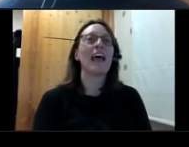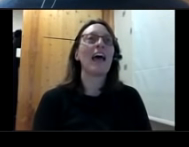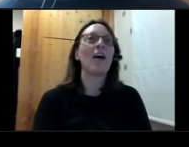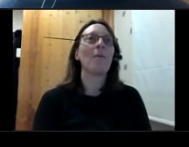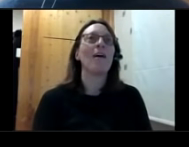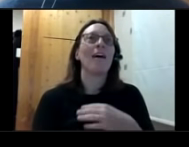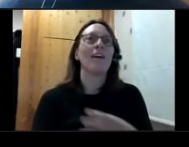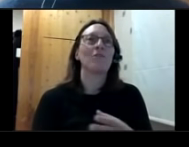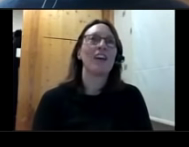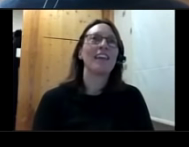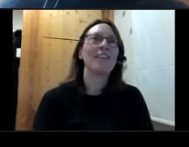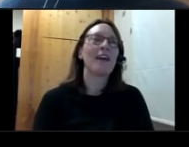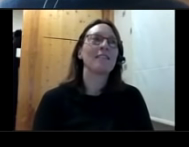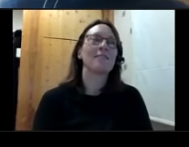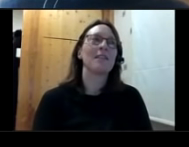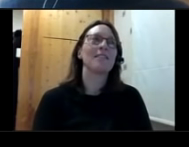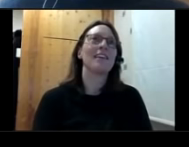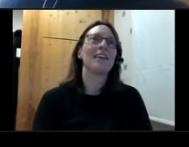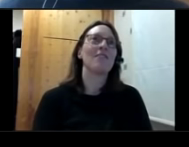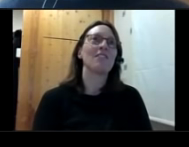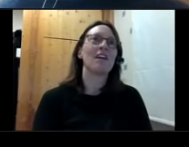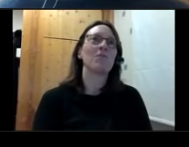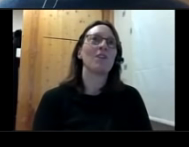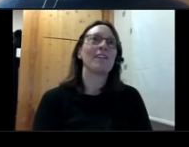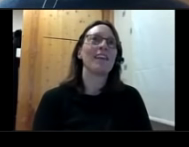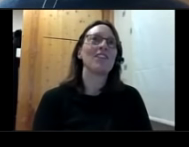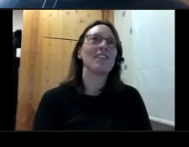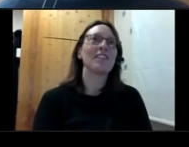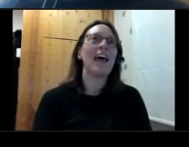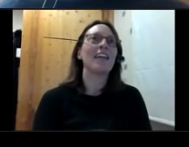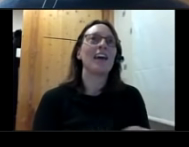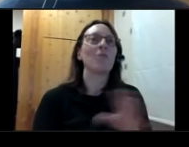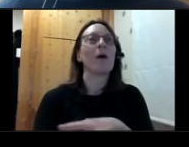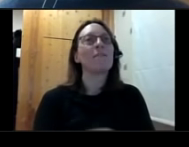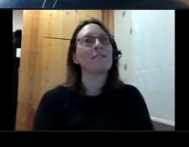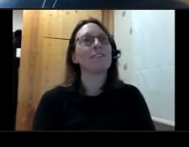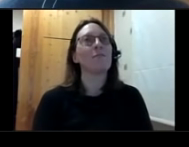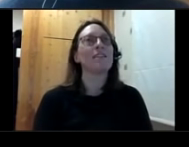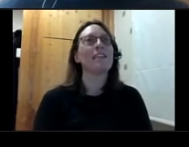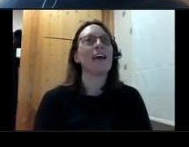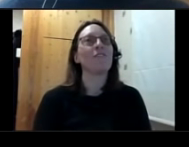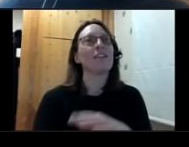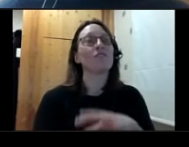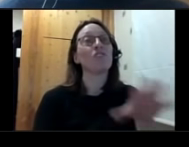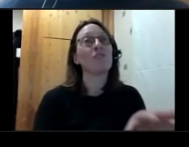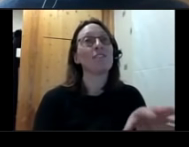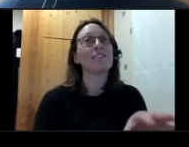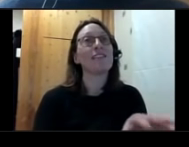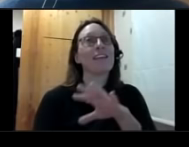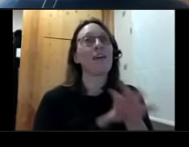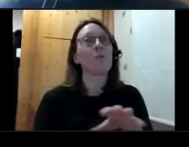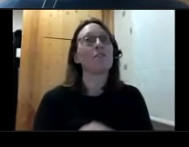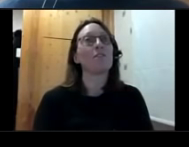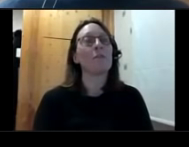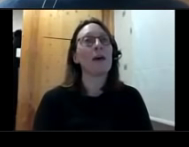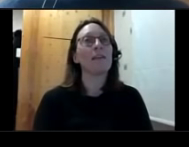sites, training for accessibility in various types of organisations, and I also, outside of AbilityNet, have links to university